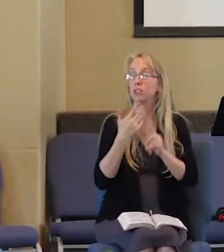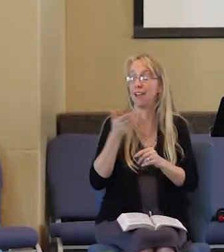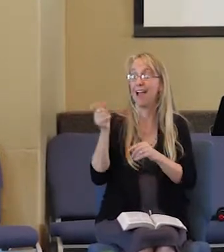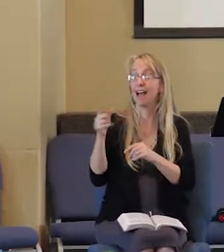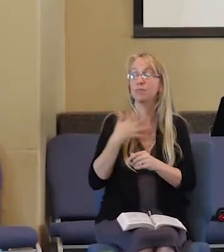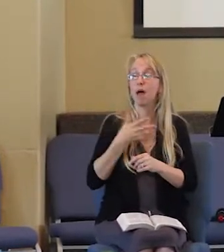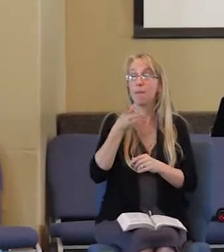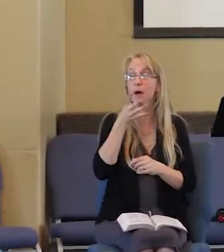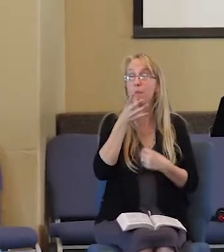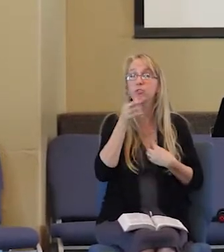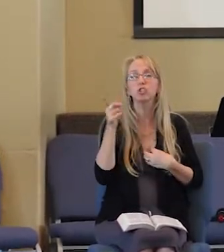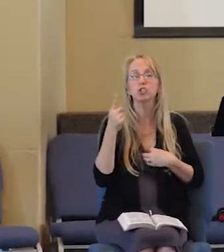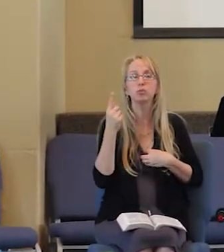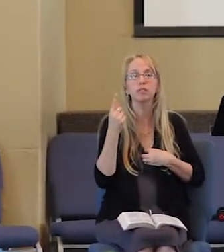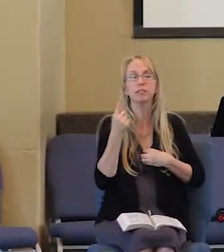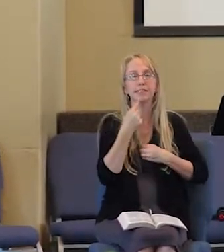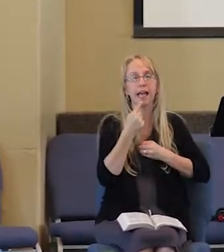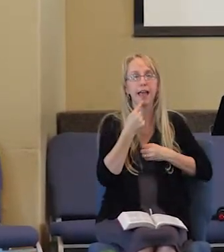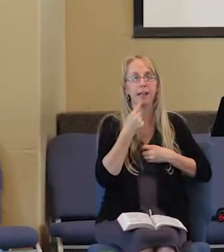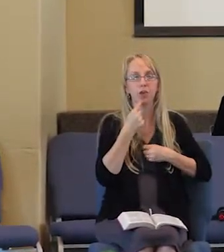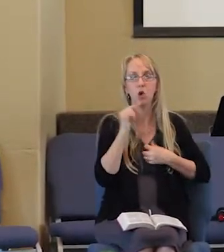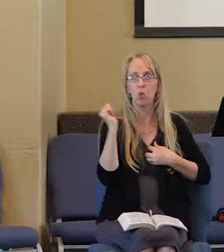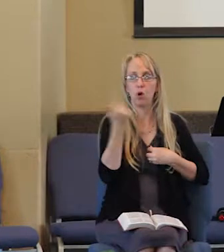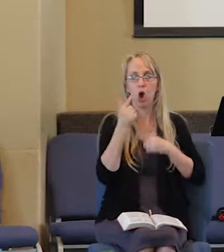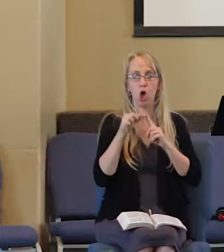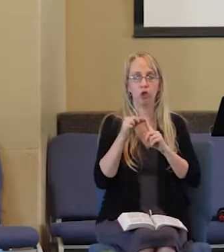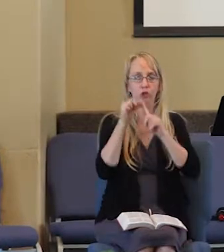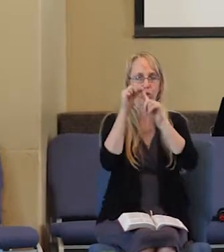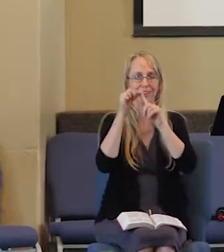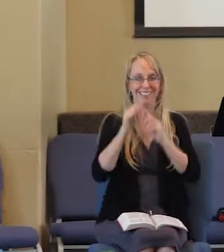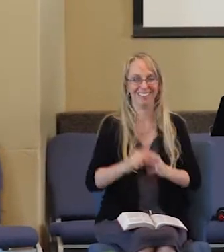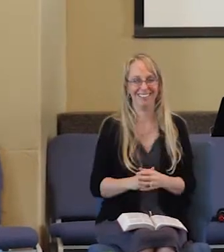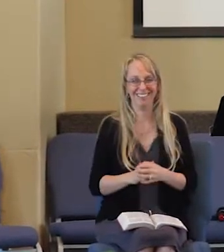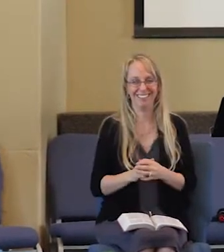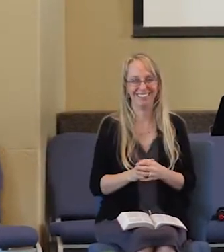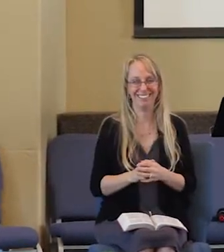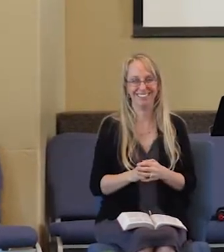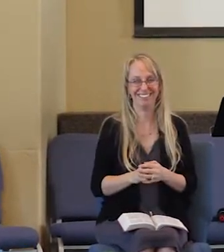my mother, she would definitely say that we're all unique.